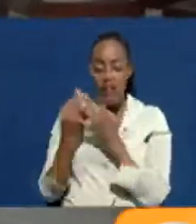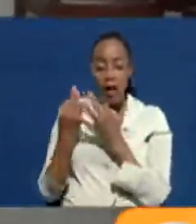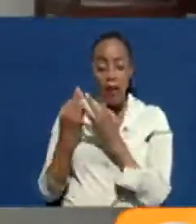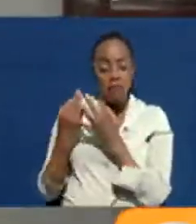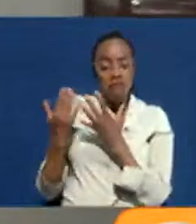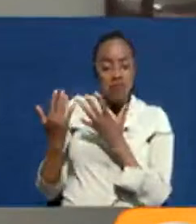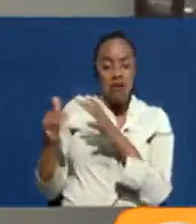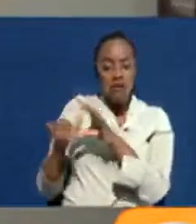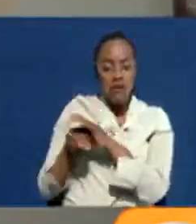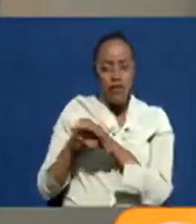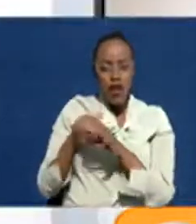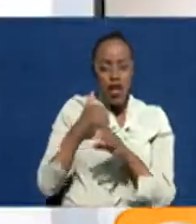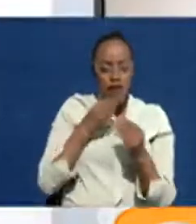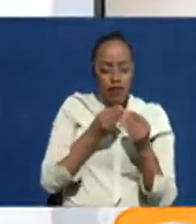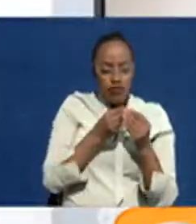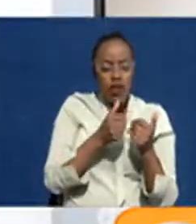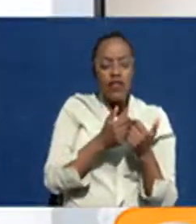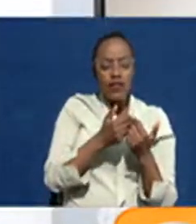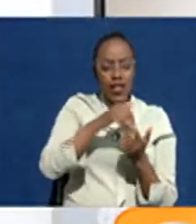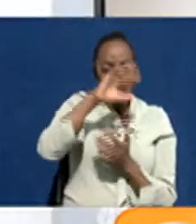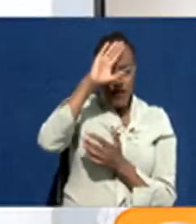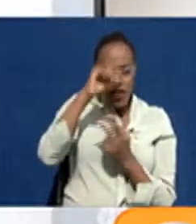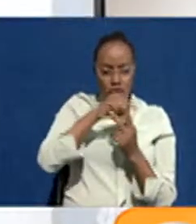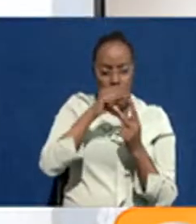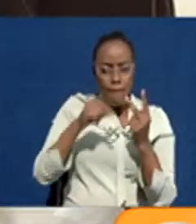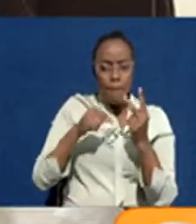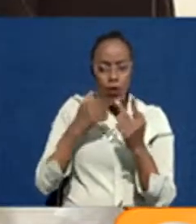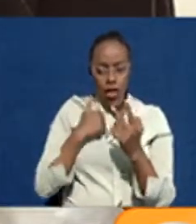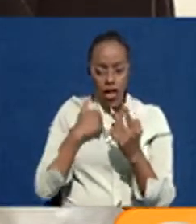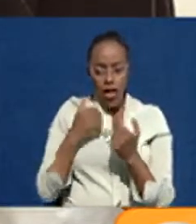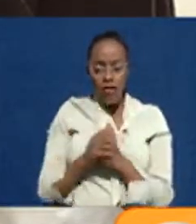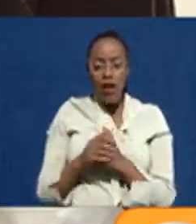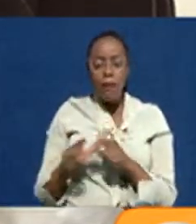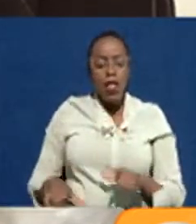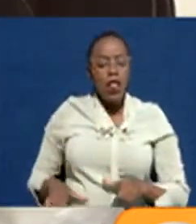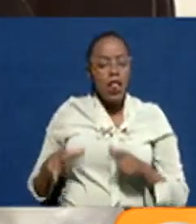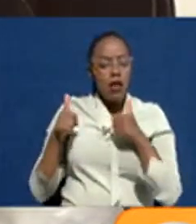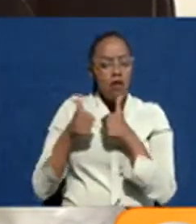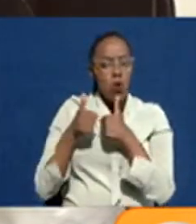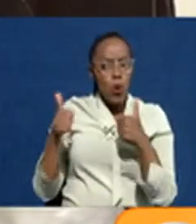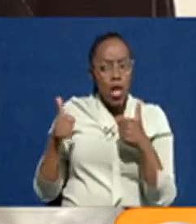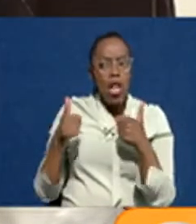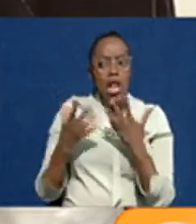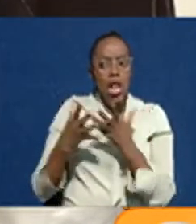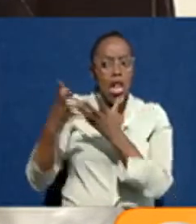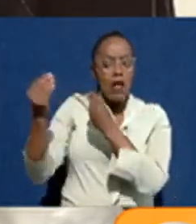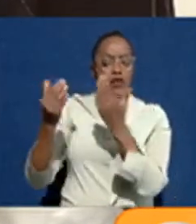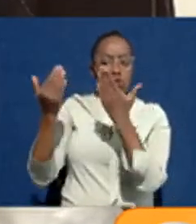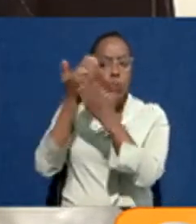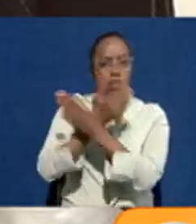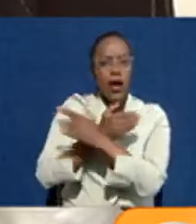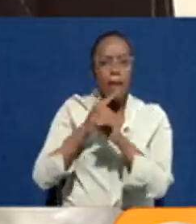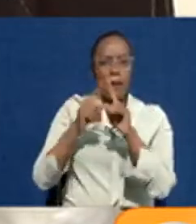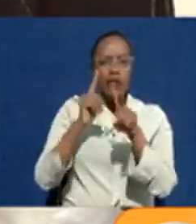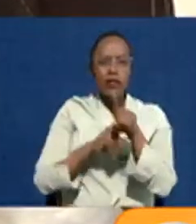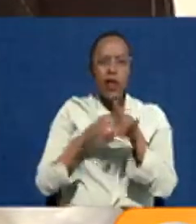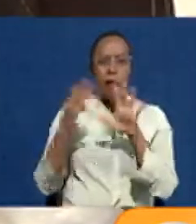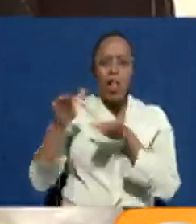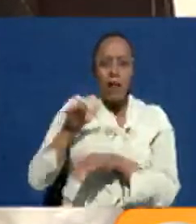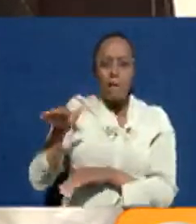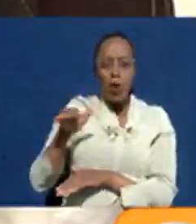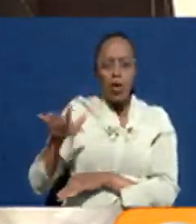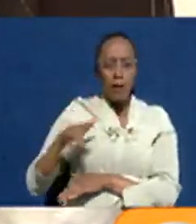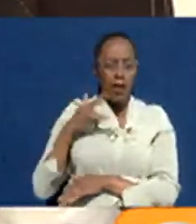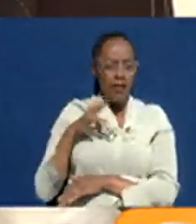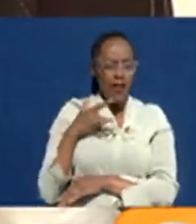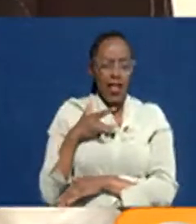battled both dengue and chikungunya fevers. I just slept so well at night, but around maybe early morning I